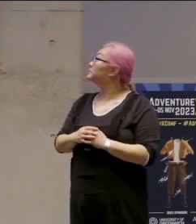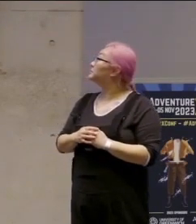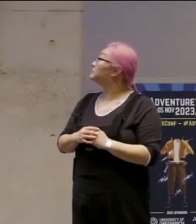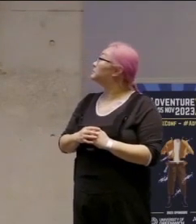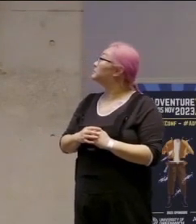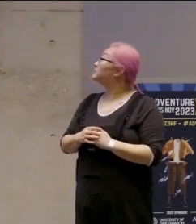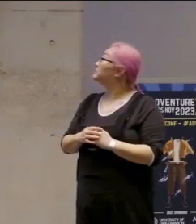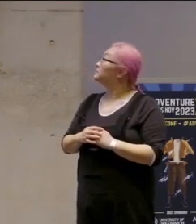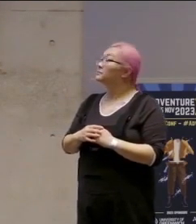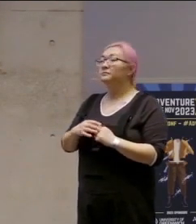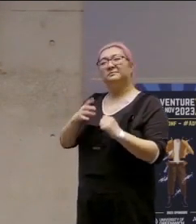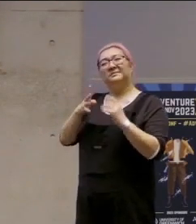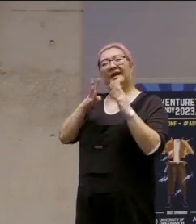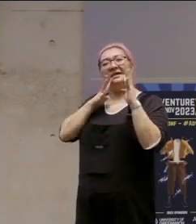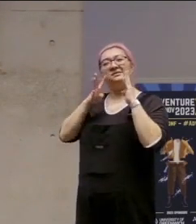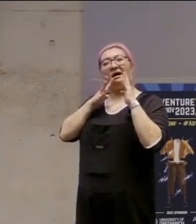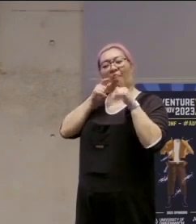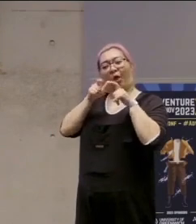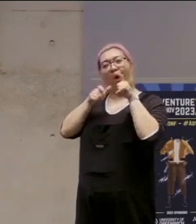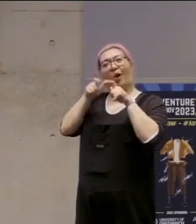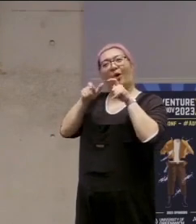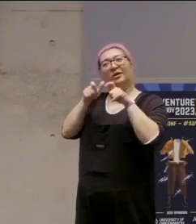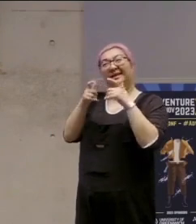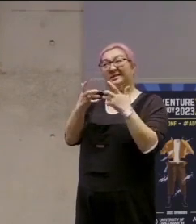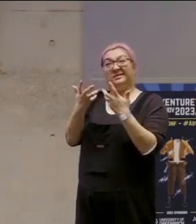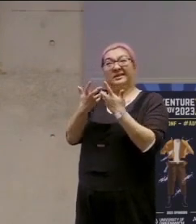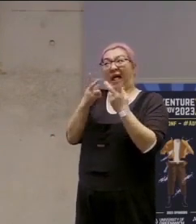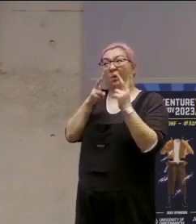talk, etc.